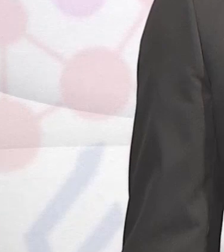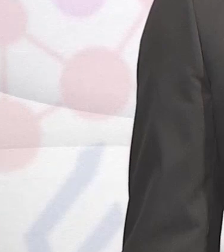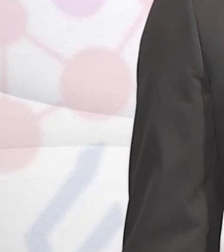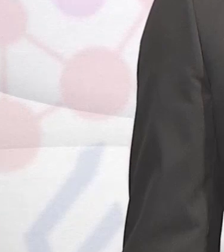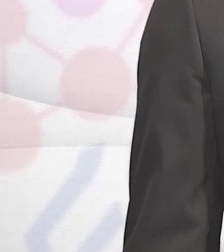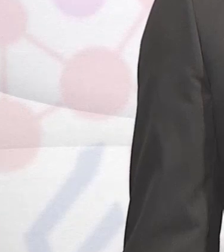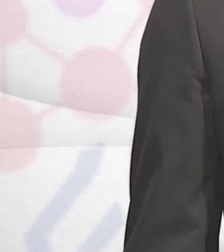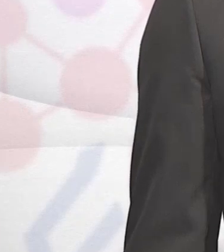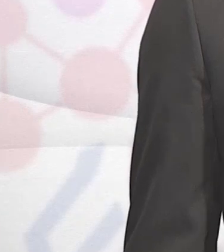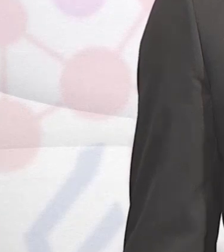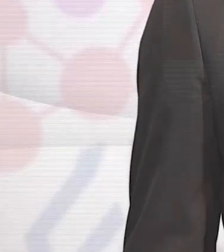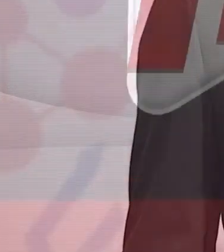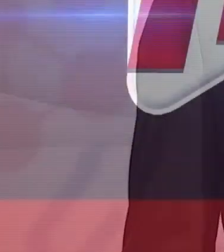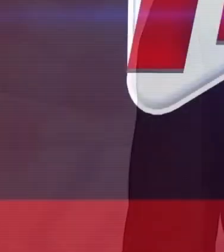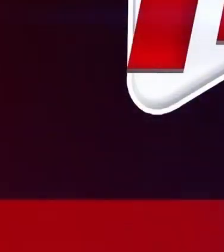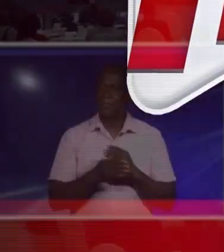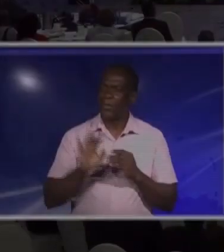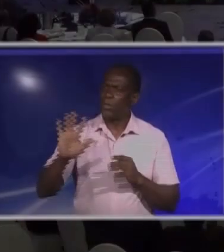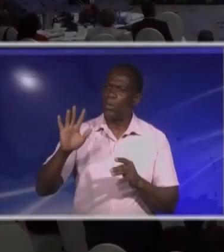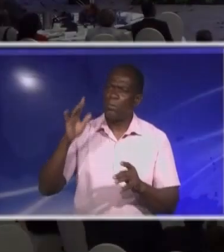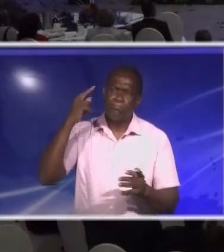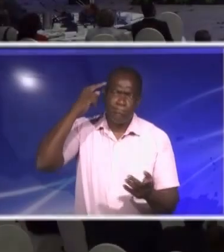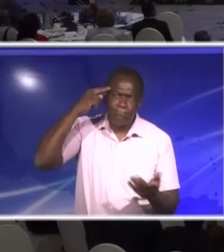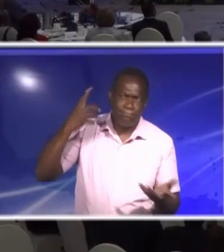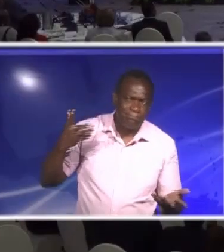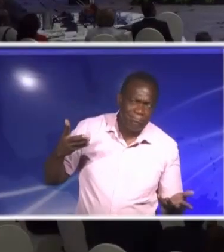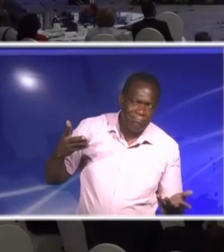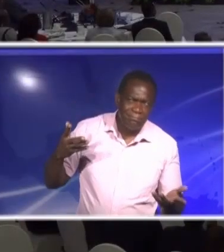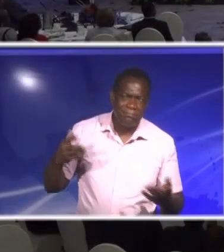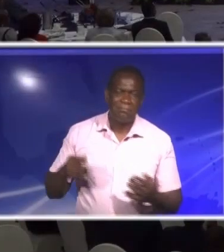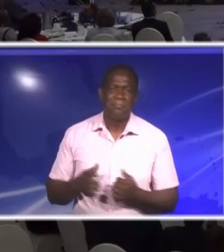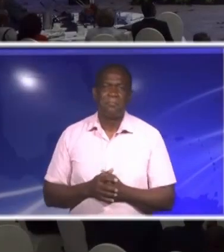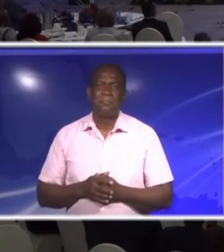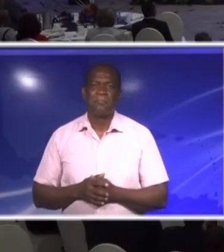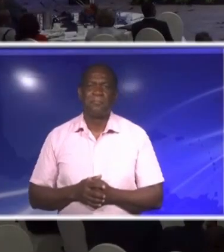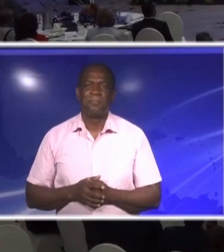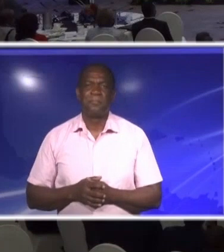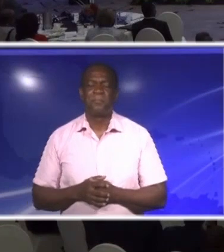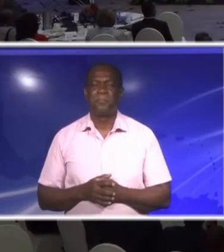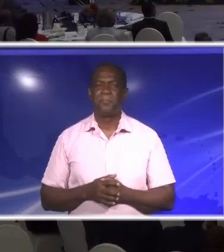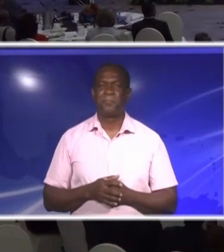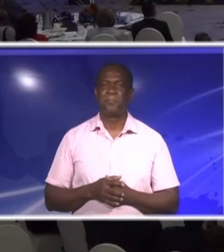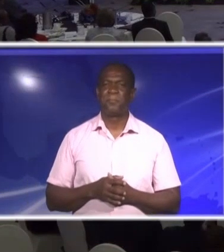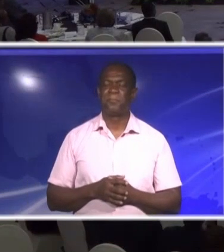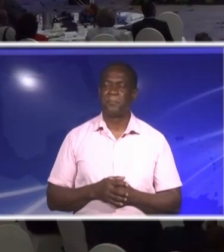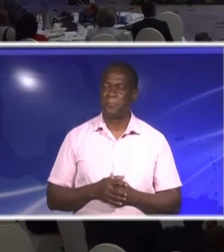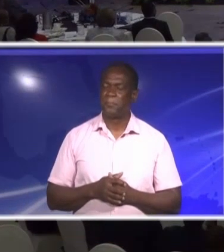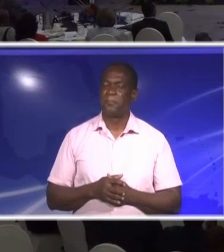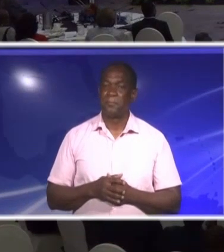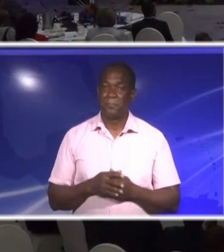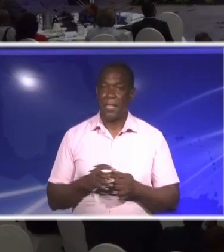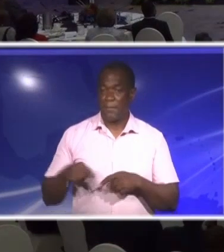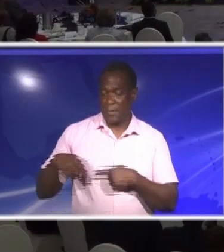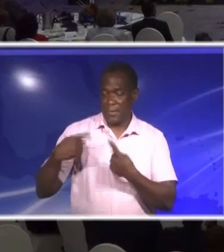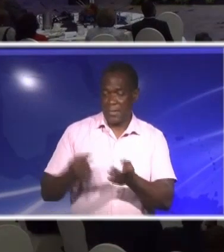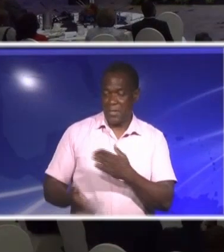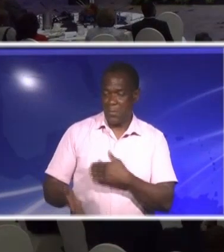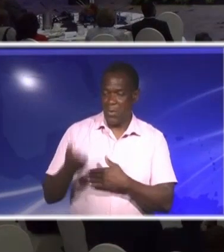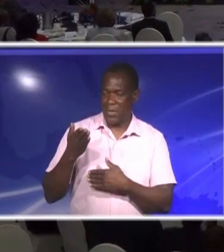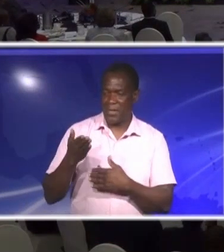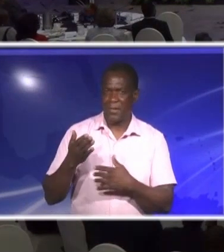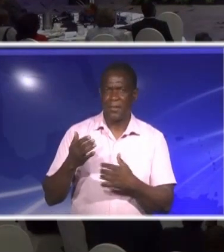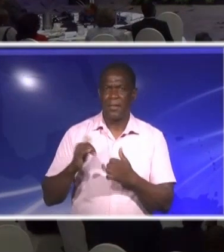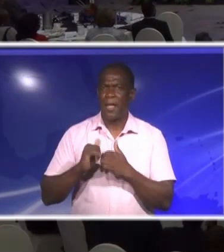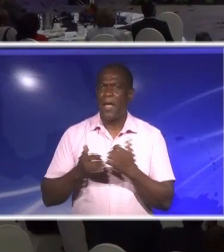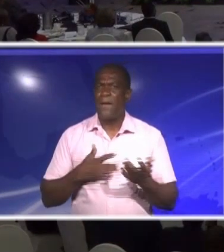is there with a story. Noting that since the Treaty of Chaguaramas was signed decades ago, security is the